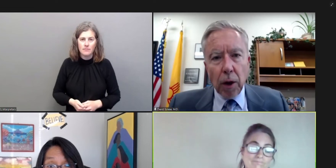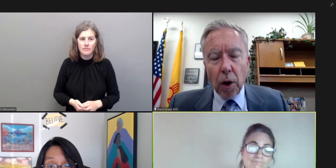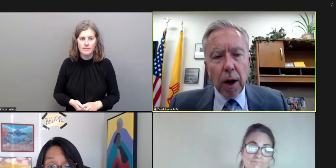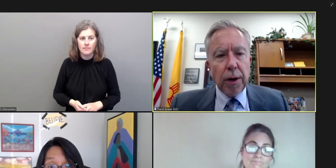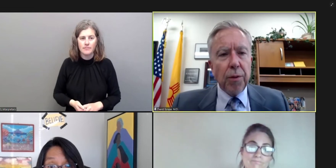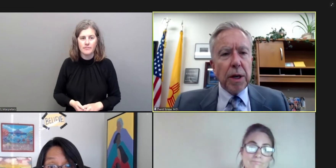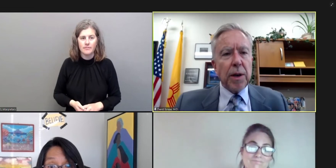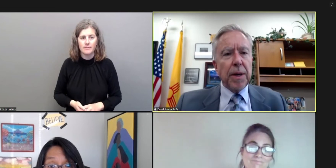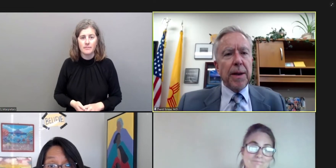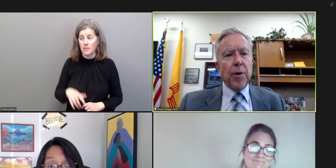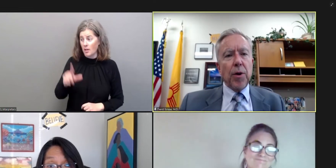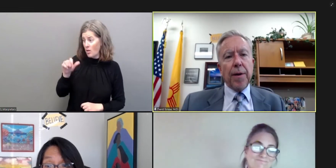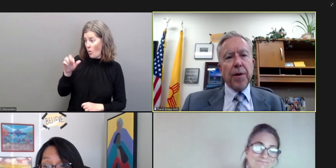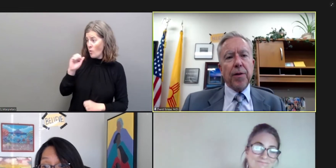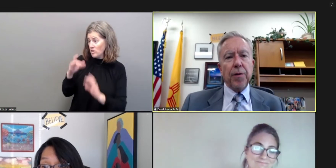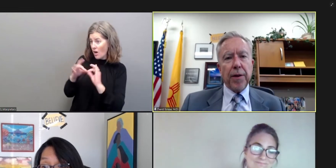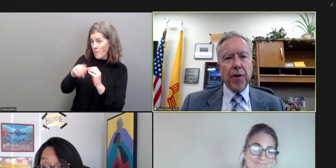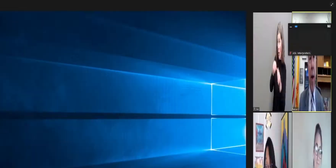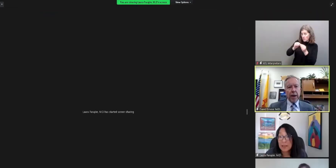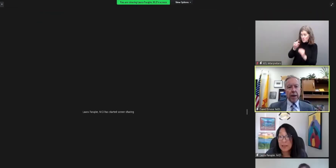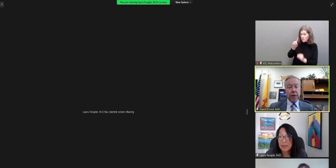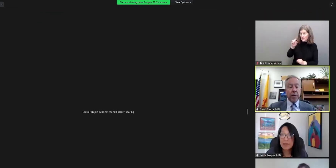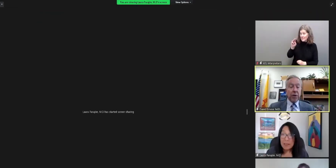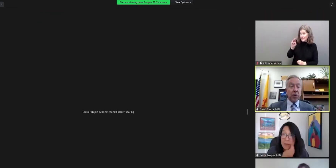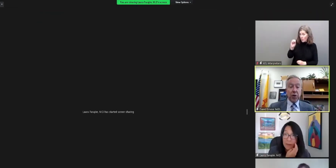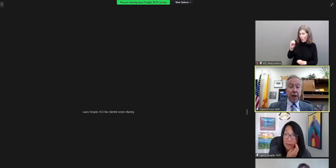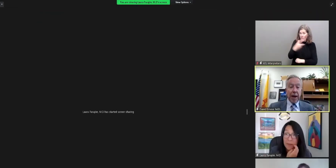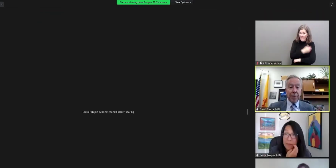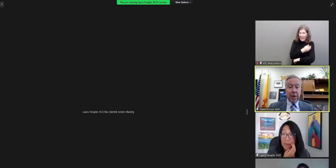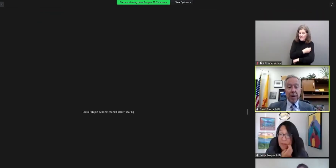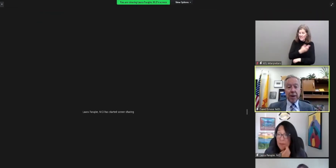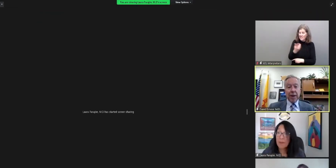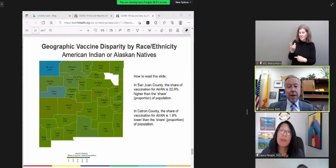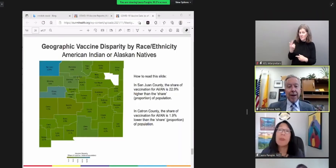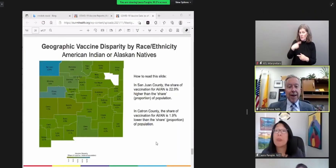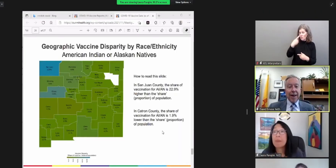Thanks. Laura, do you want to talk about demographics of vaccine? Because we do certainly have,